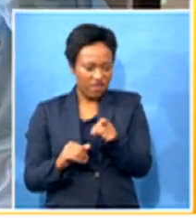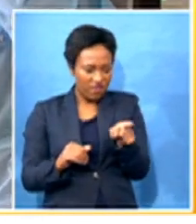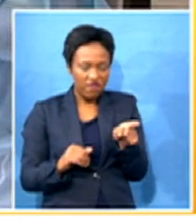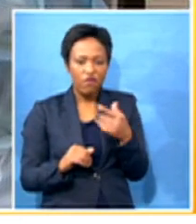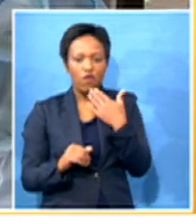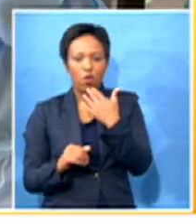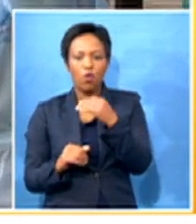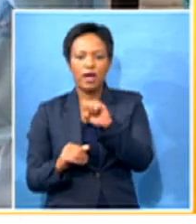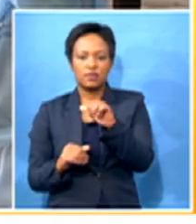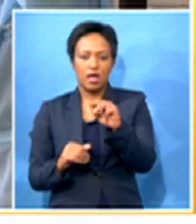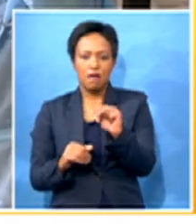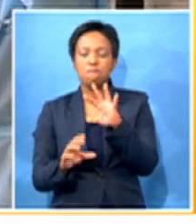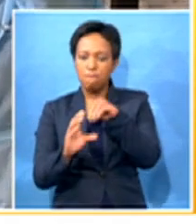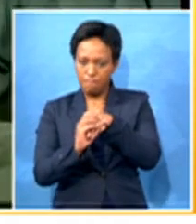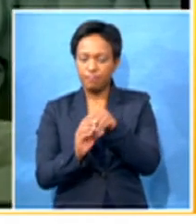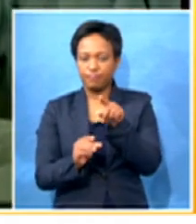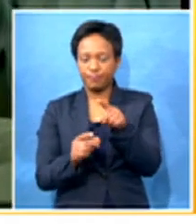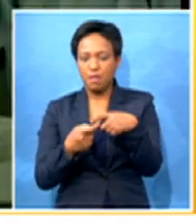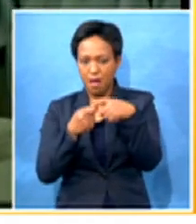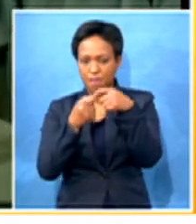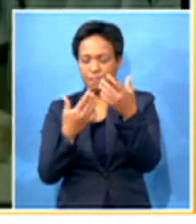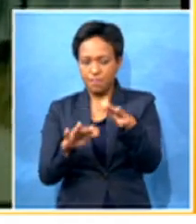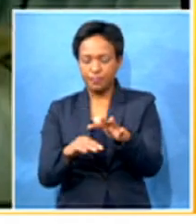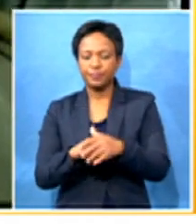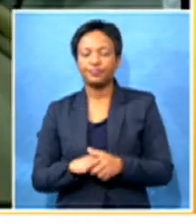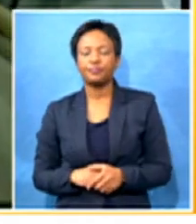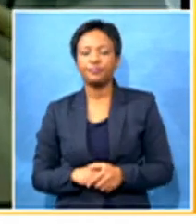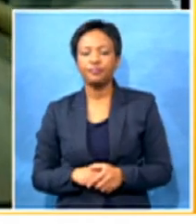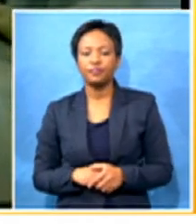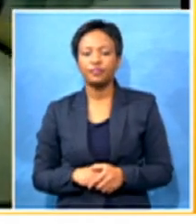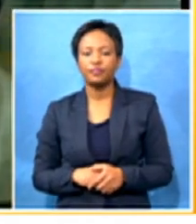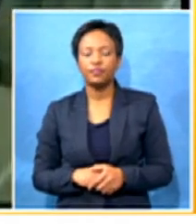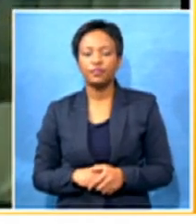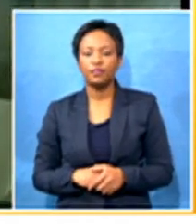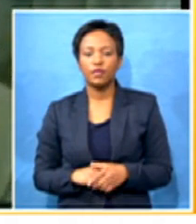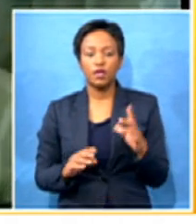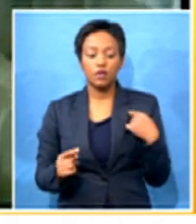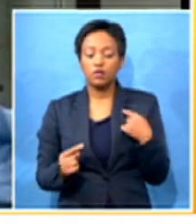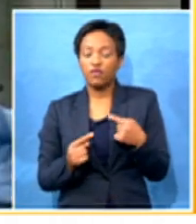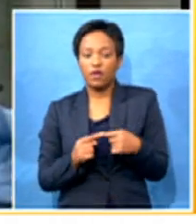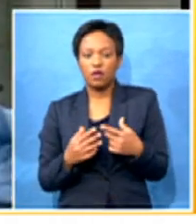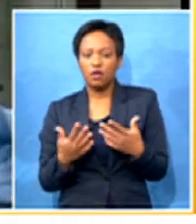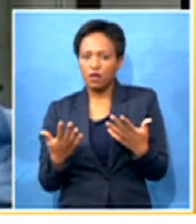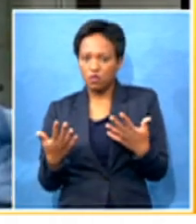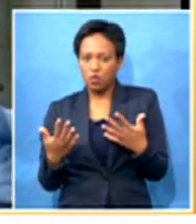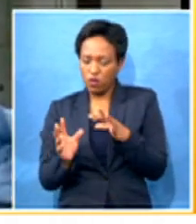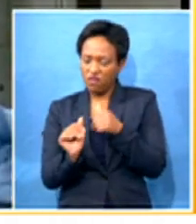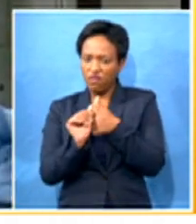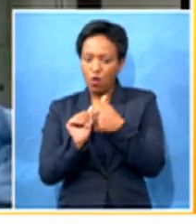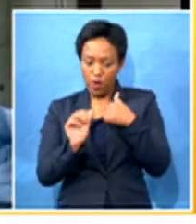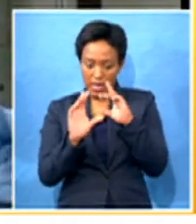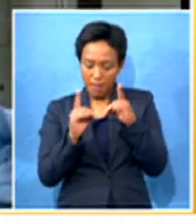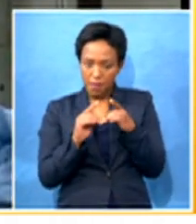well. As of now, we have done what we were supposed to do as the